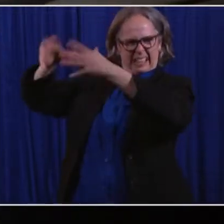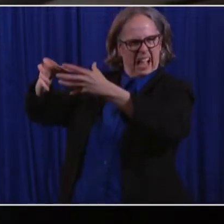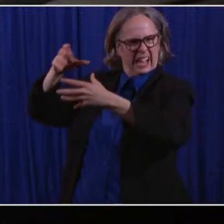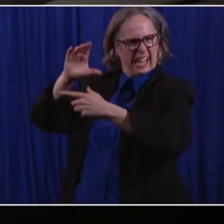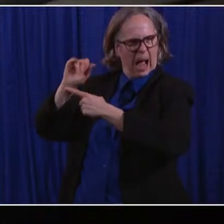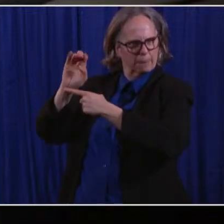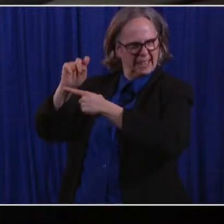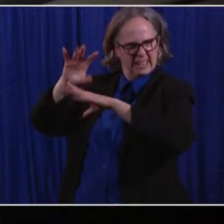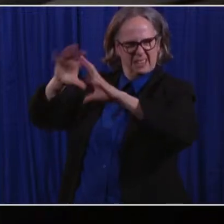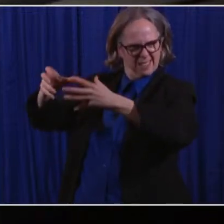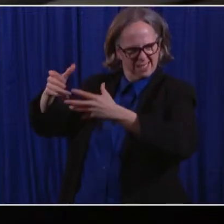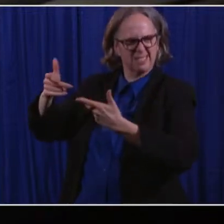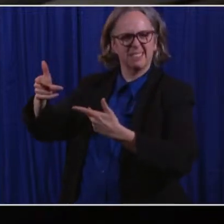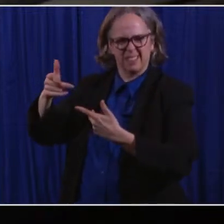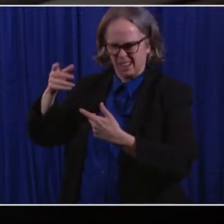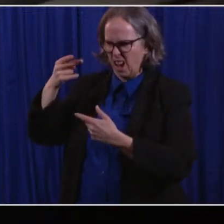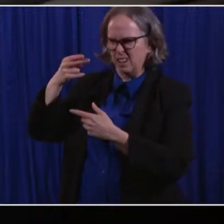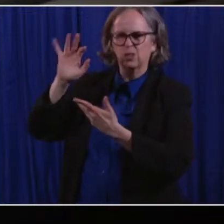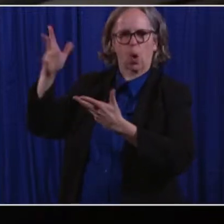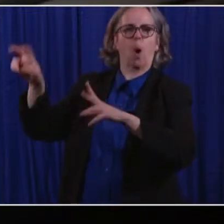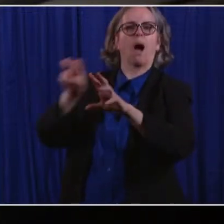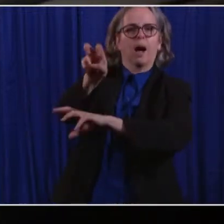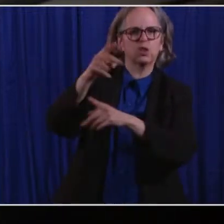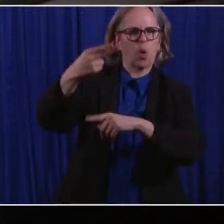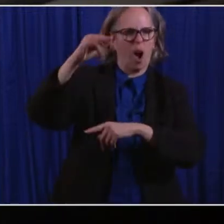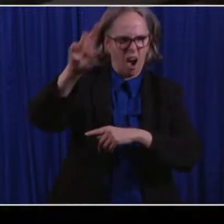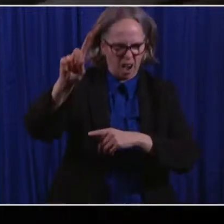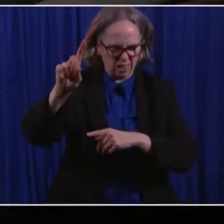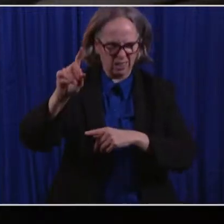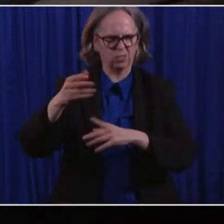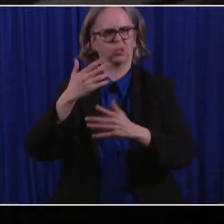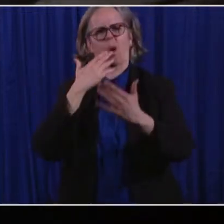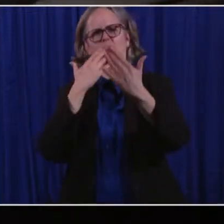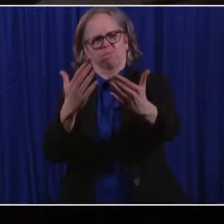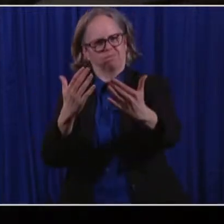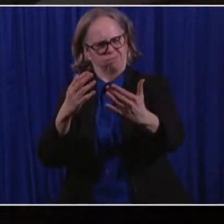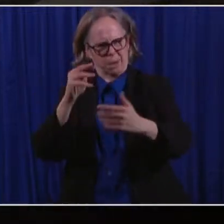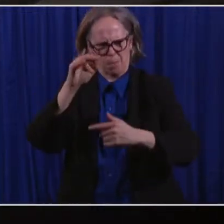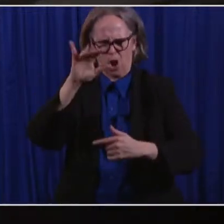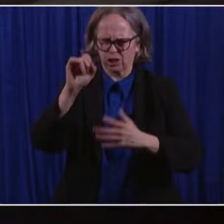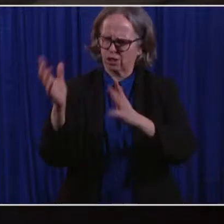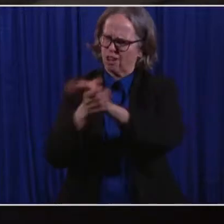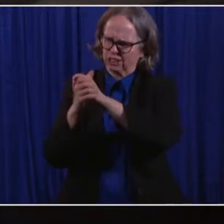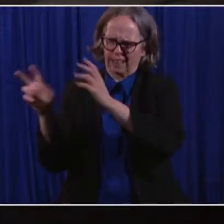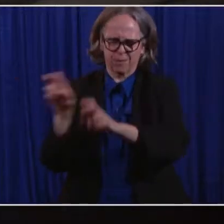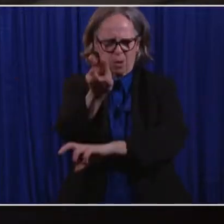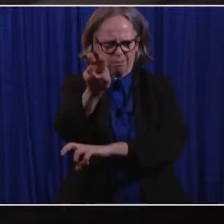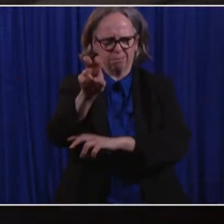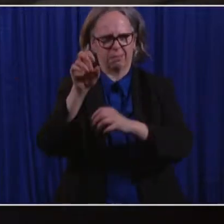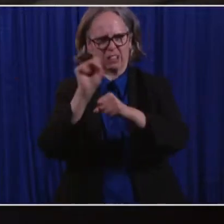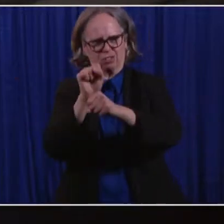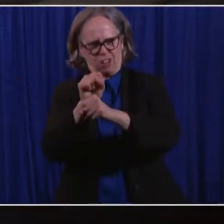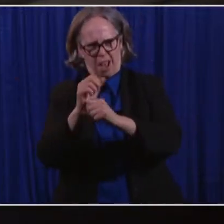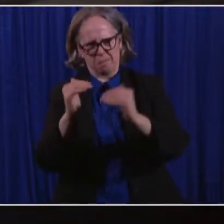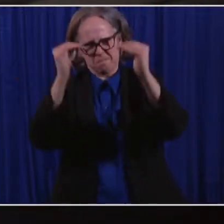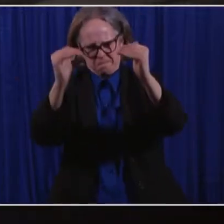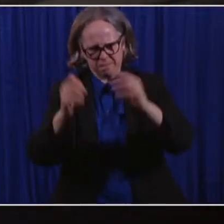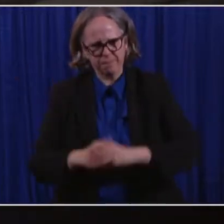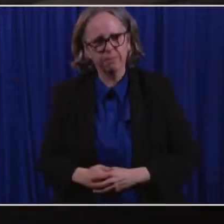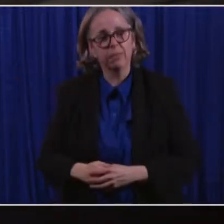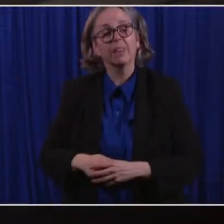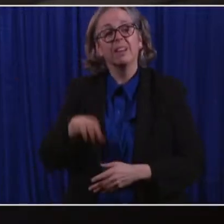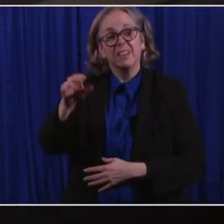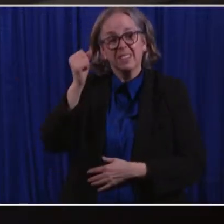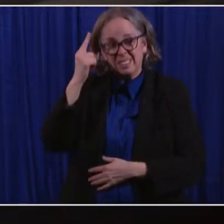Secretary Marcia Fudge. The dates that the governor has set